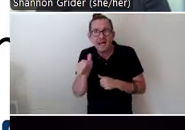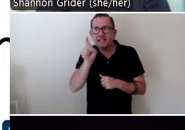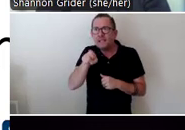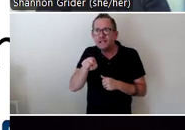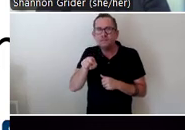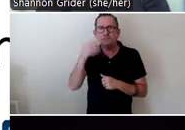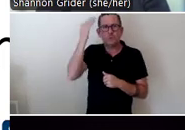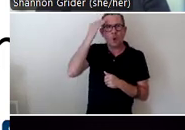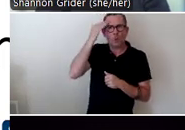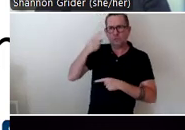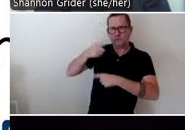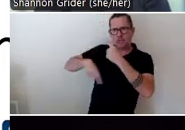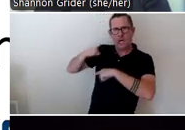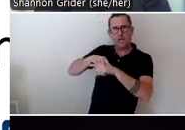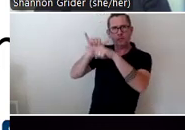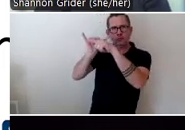into at the last minute?